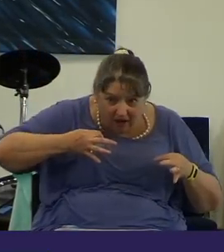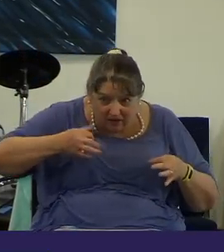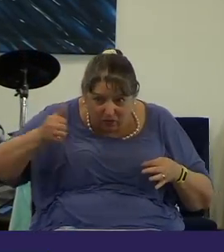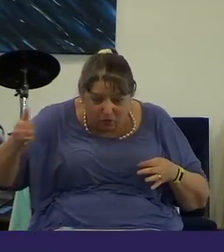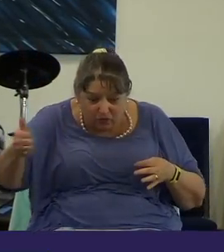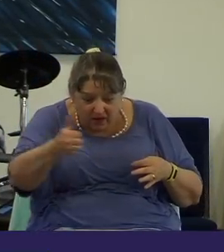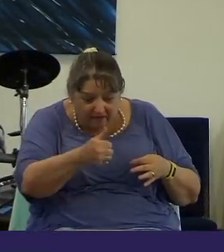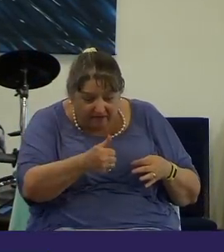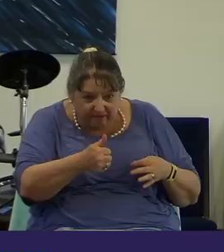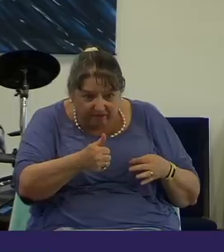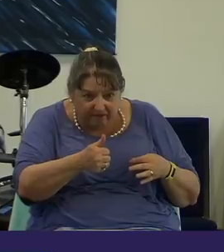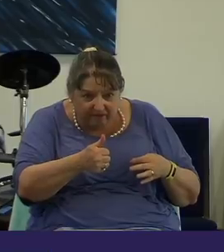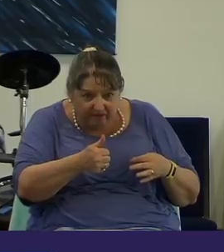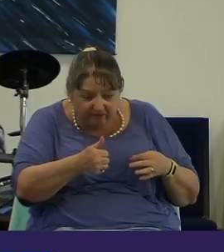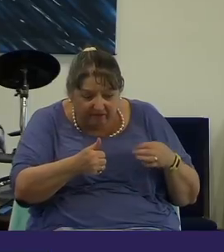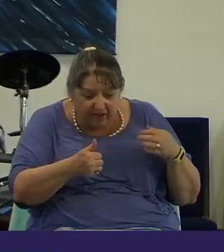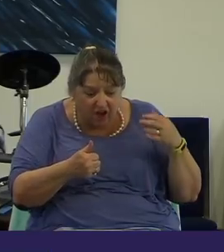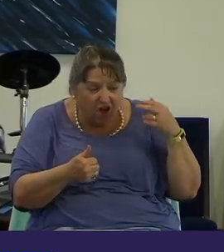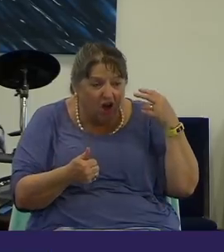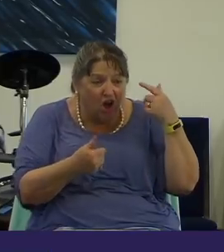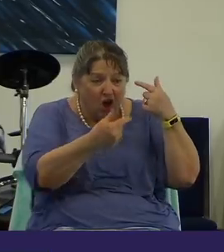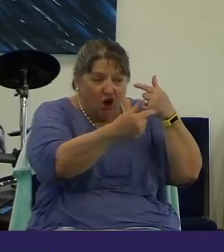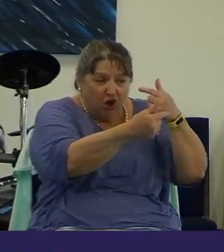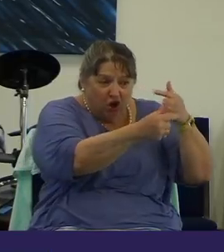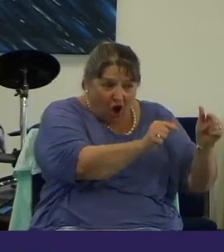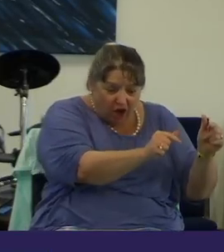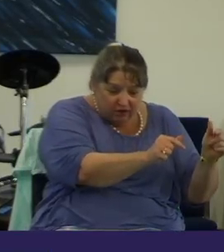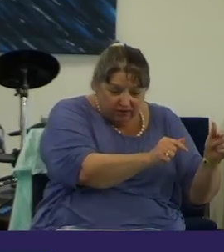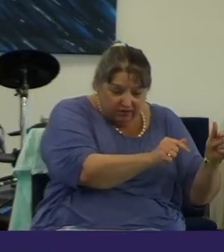three gardens. The Garden of Eden,